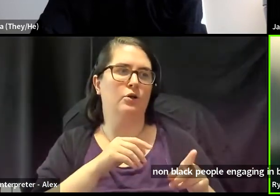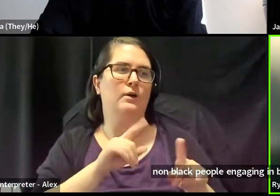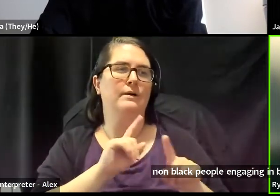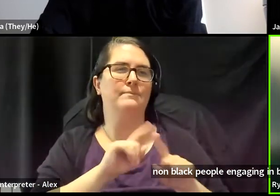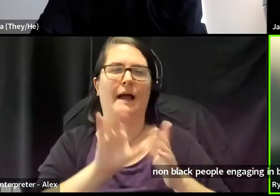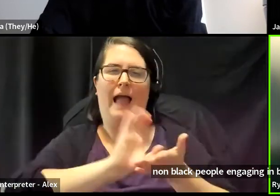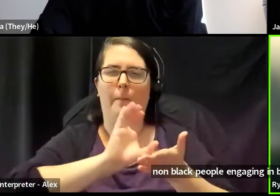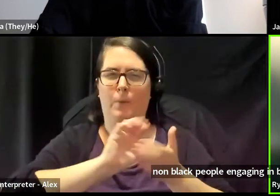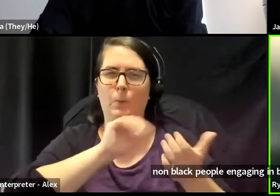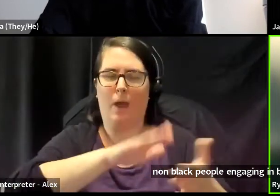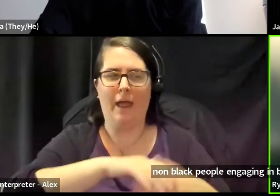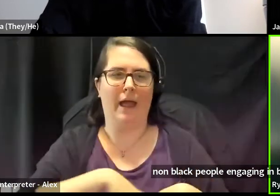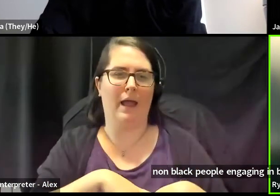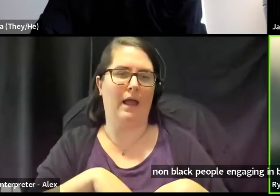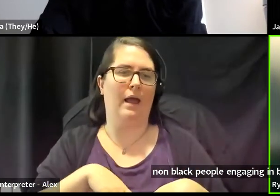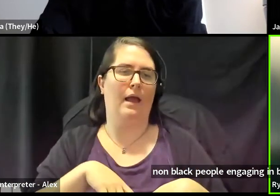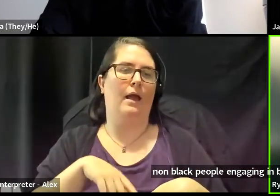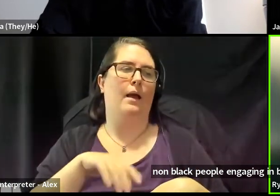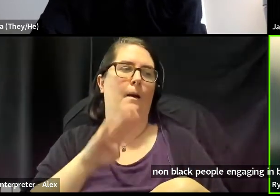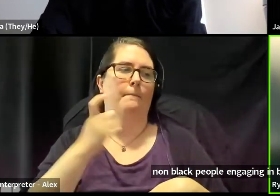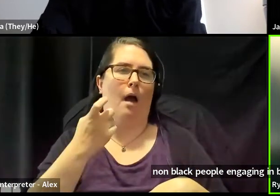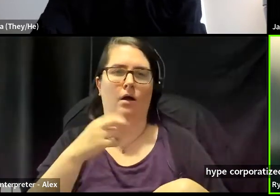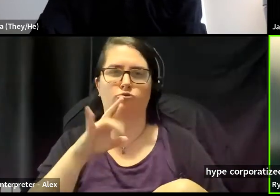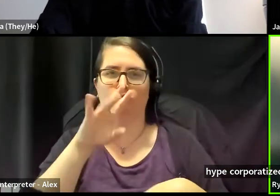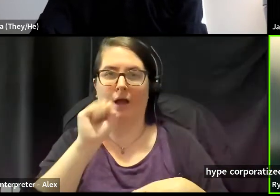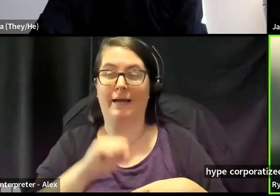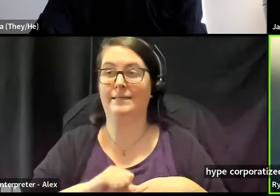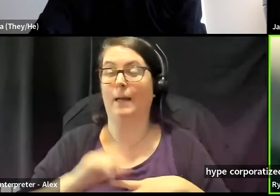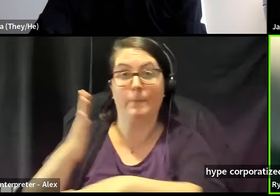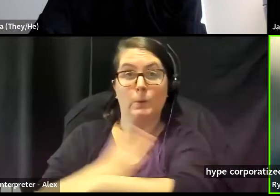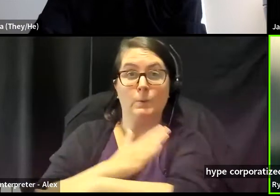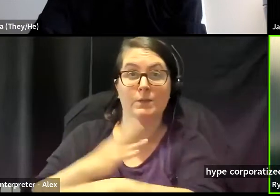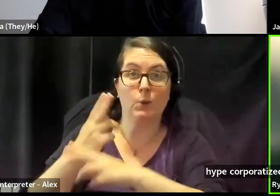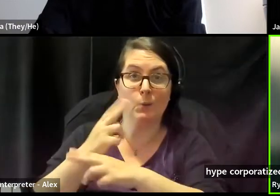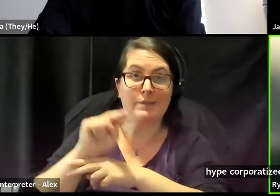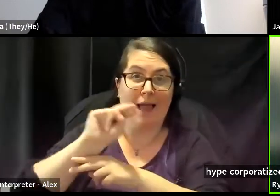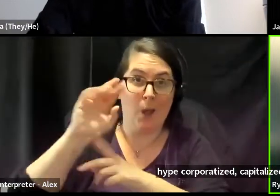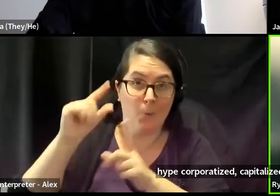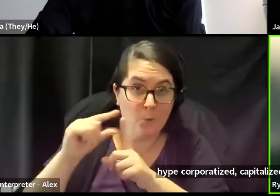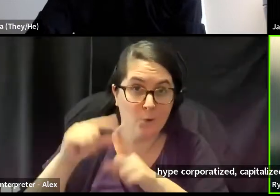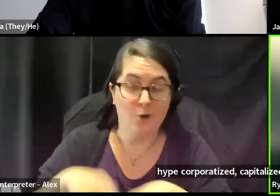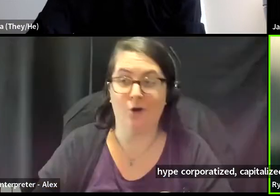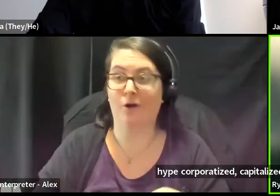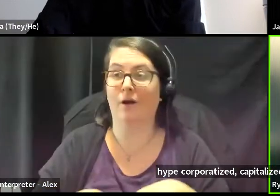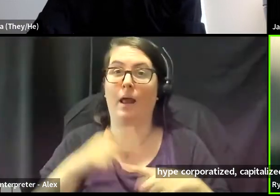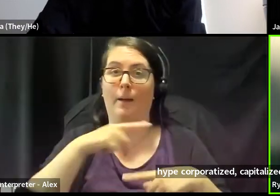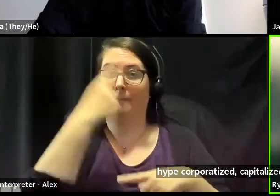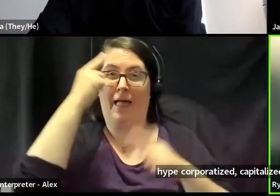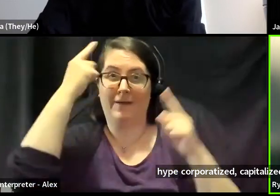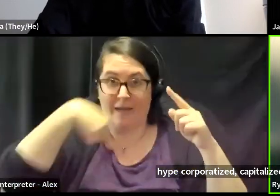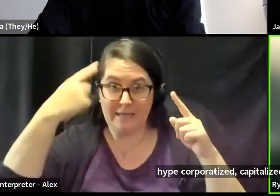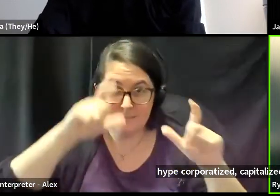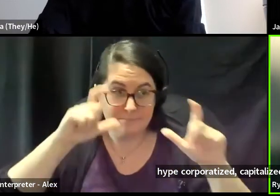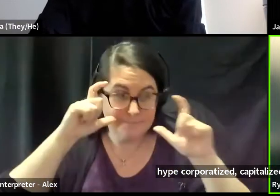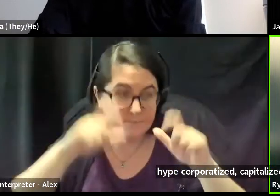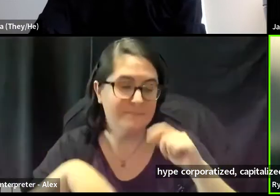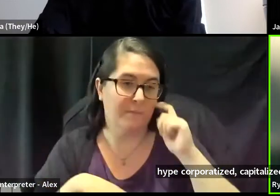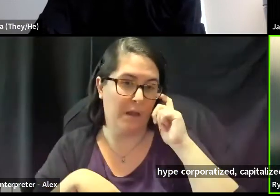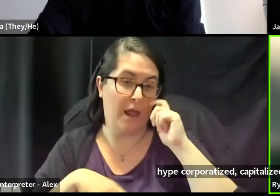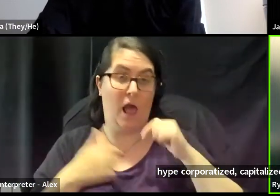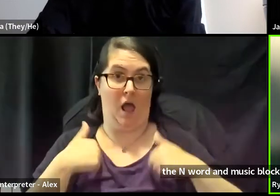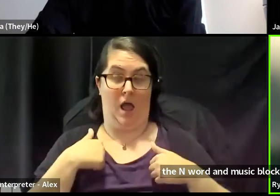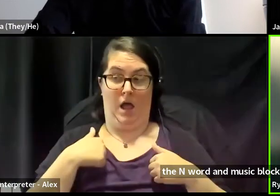way, box braids, using the N-word in music, blackface, like Jade noted, all these things. And I remember when I started drag in